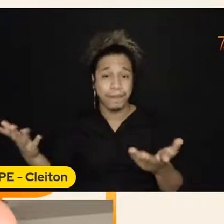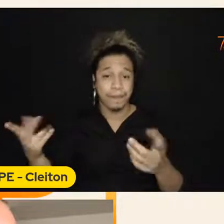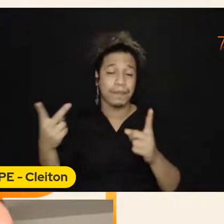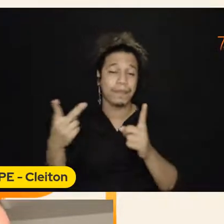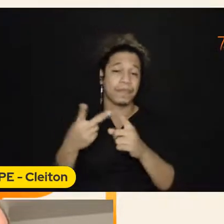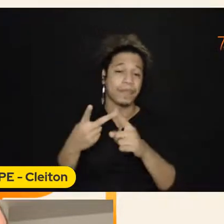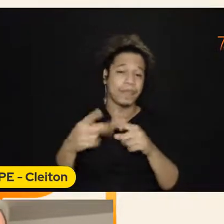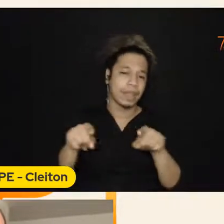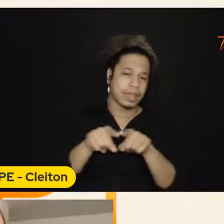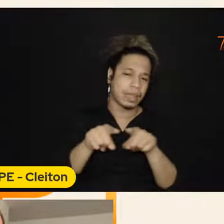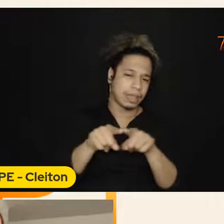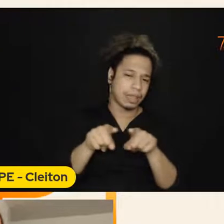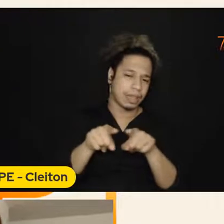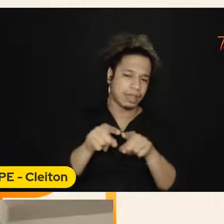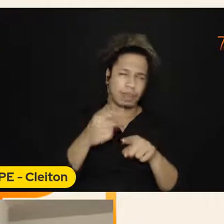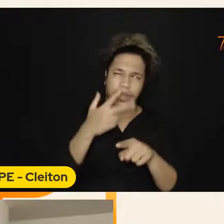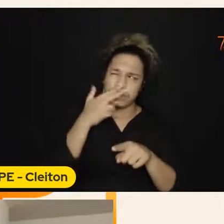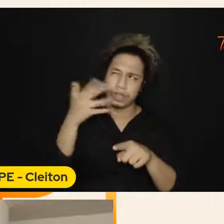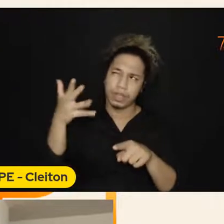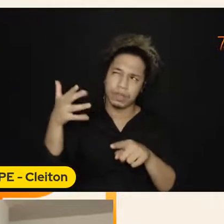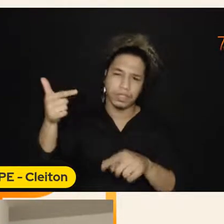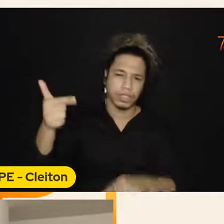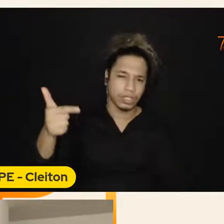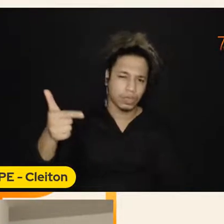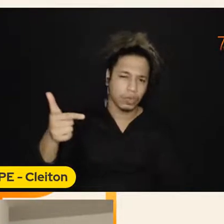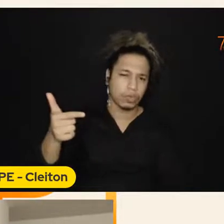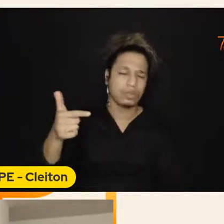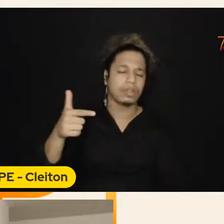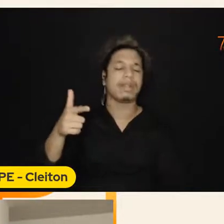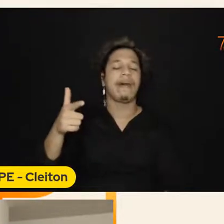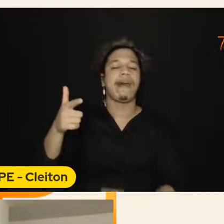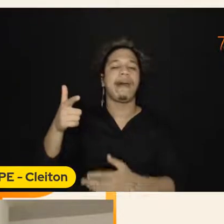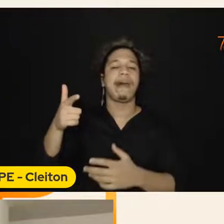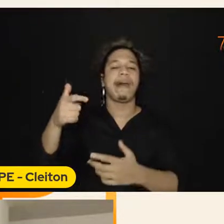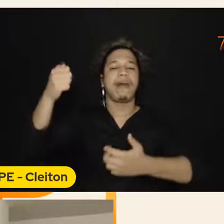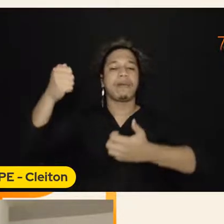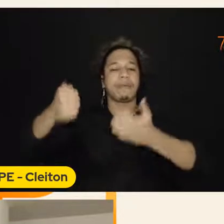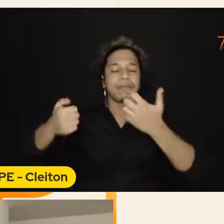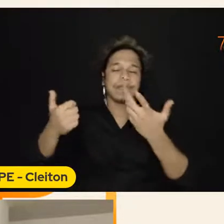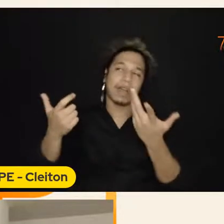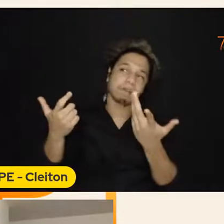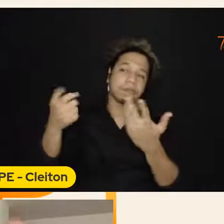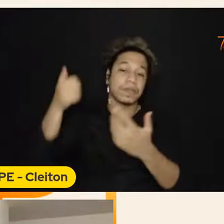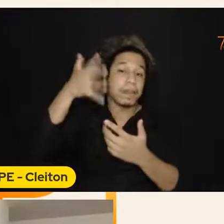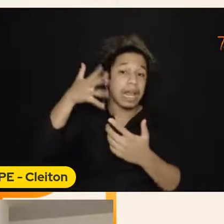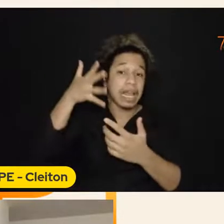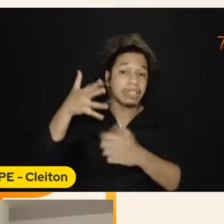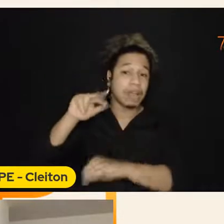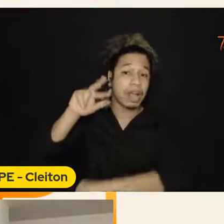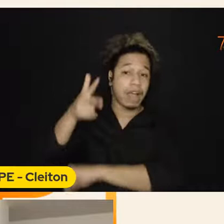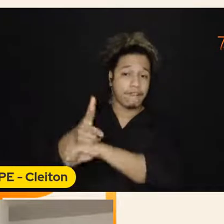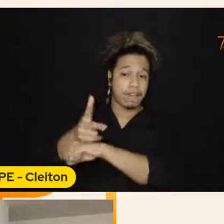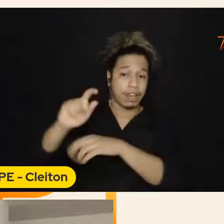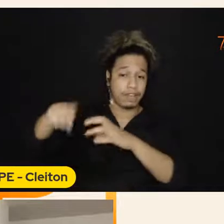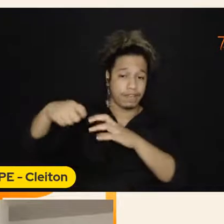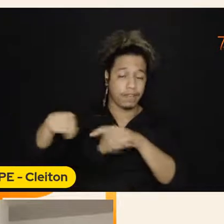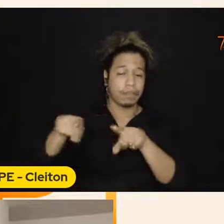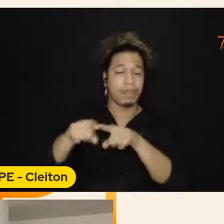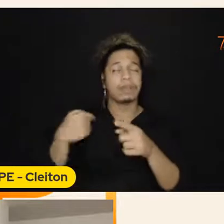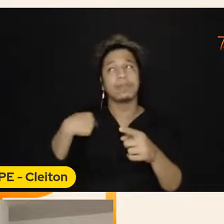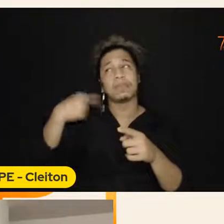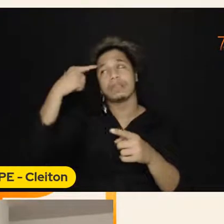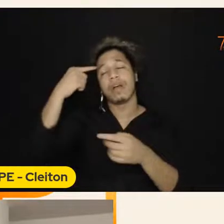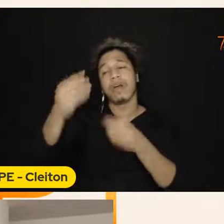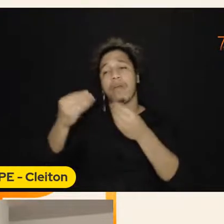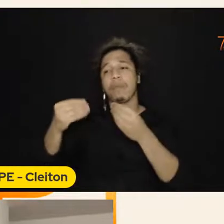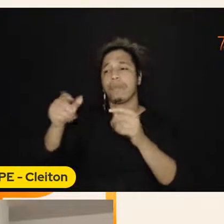I think the second presentation, right, the recorded talk. But I tried to find a way to connect everyone to say we